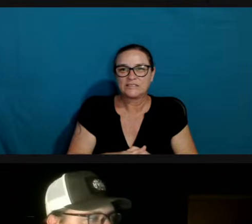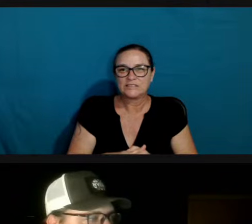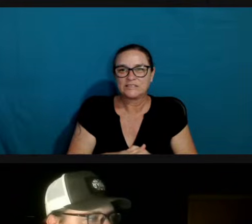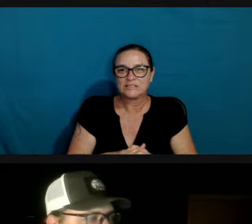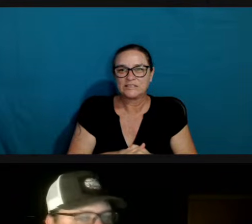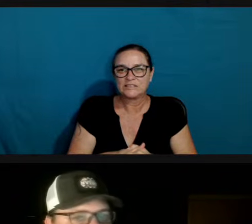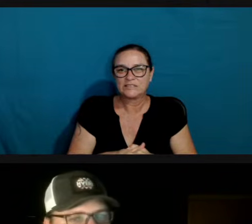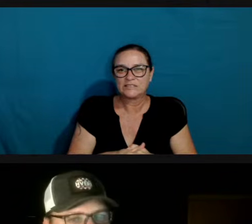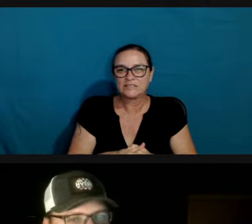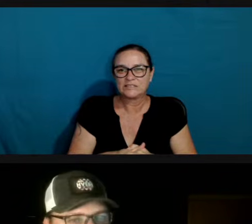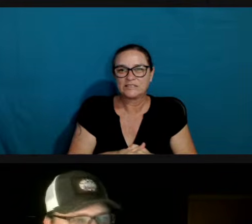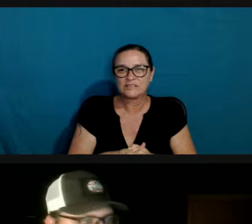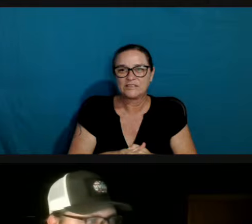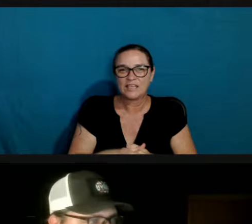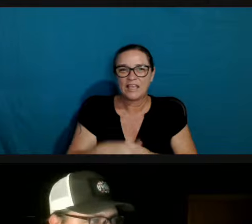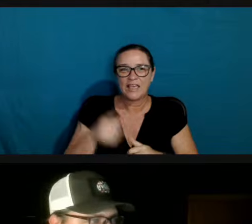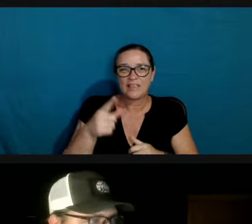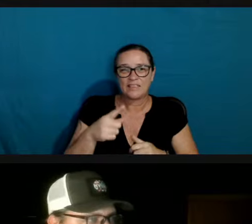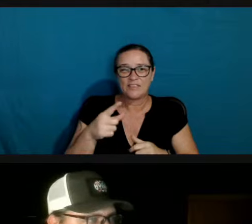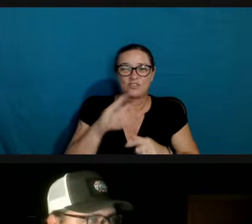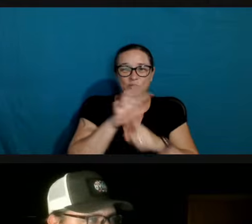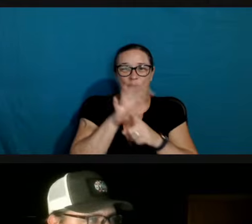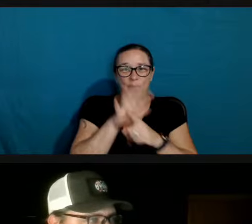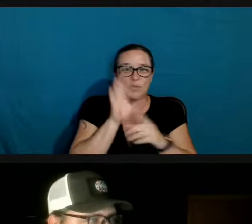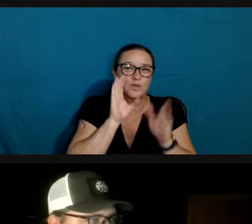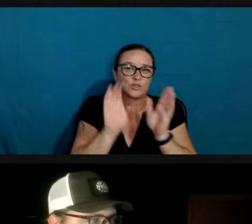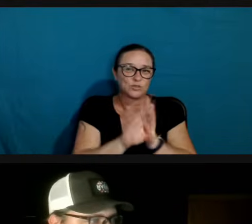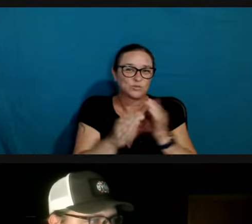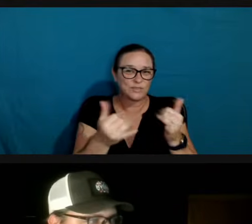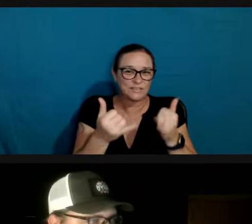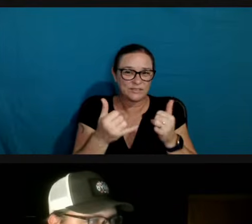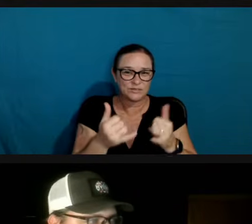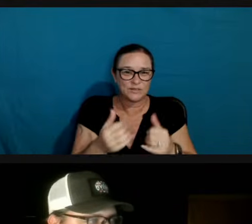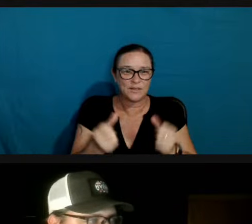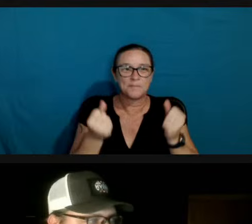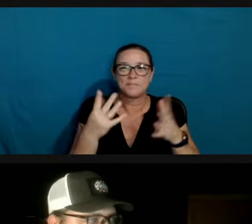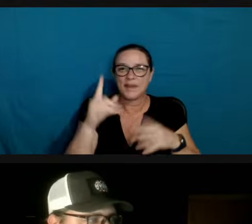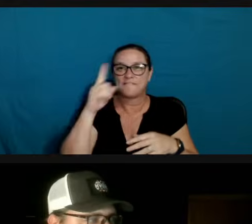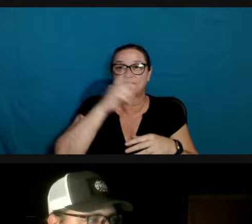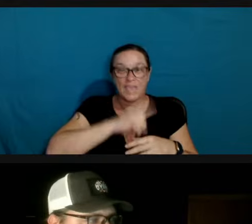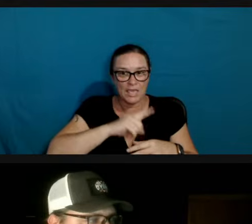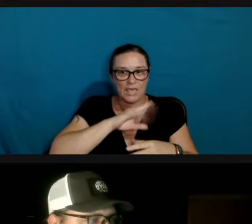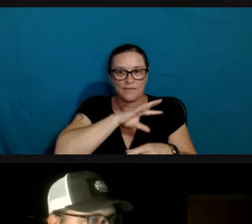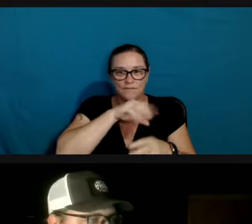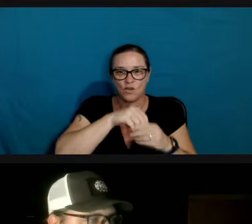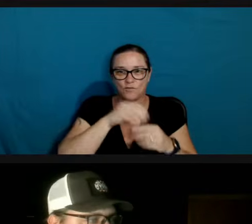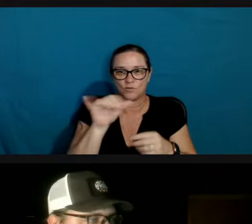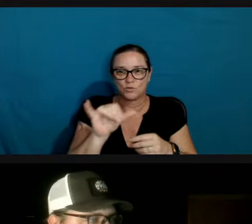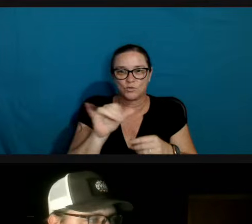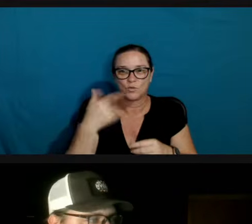Right, and these are the well-known images that are out there at this point. There was a lot of fakes of this one as well, we saw,